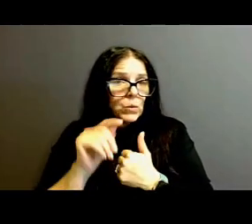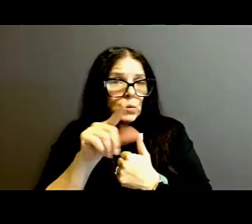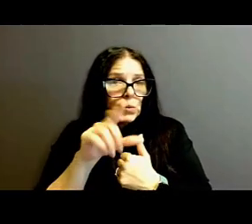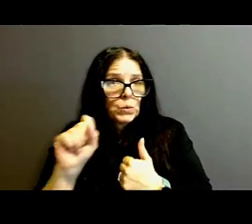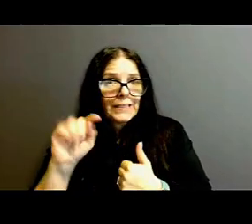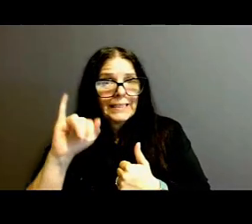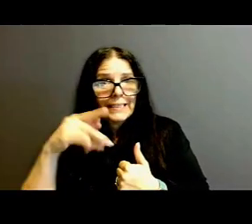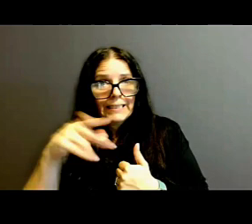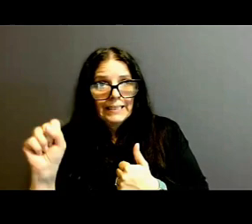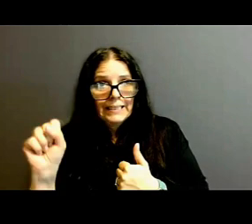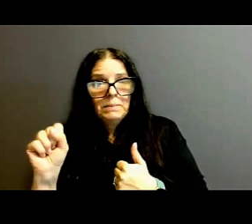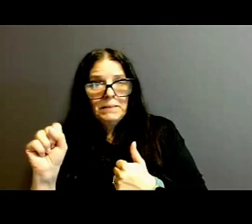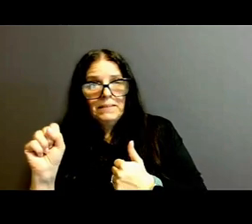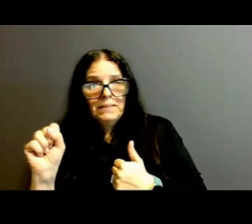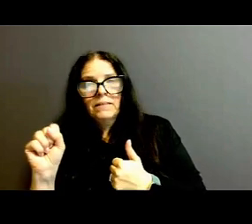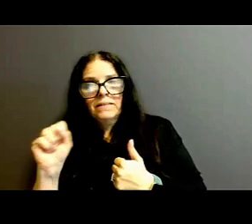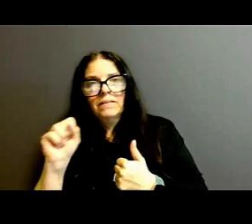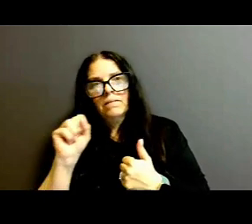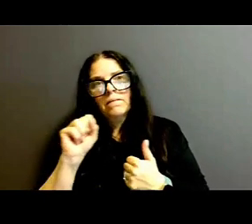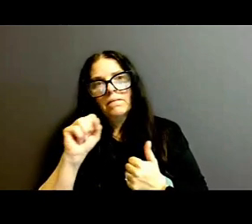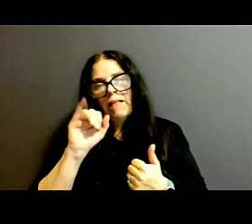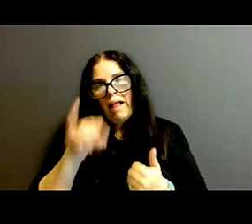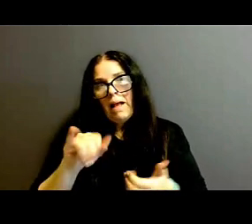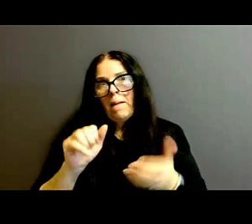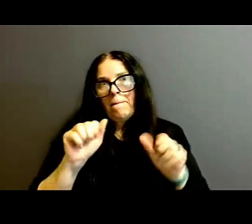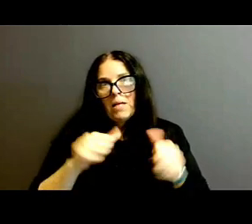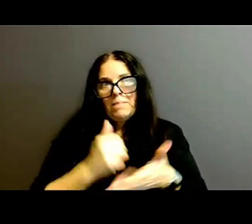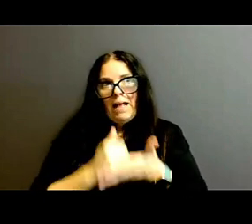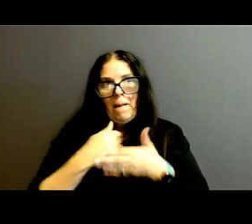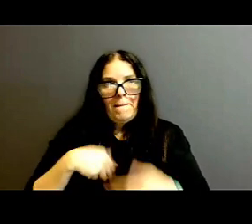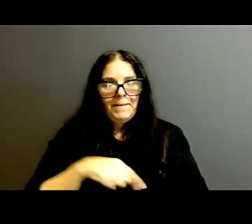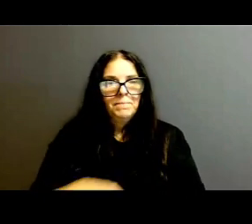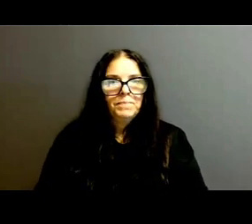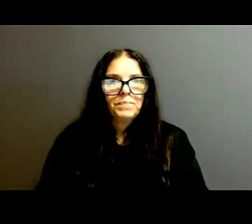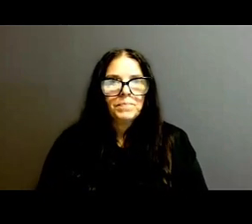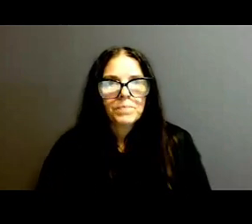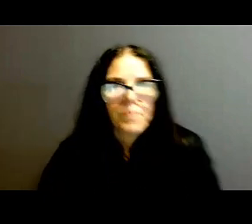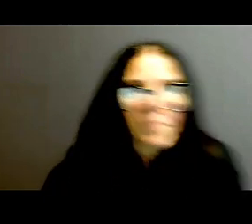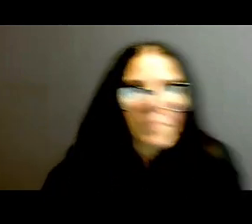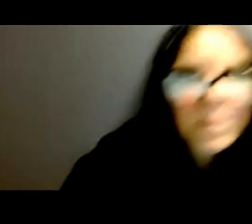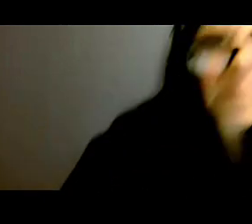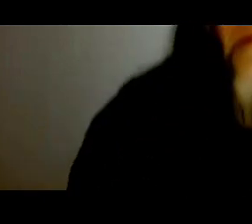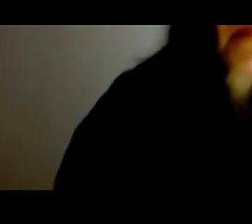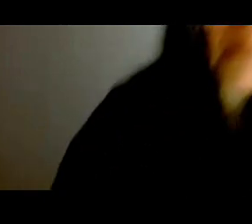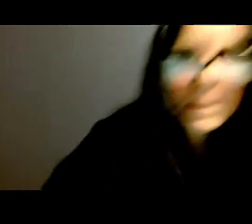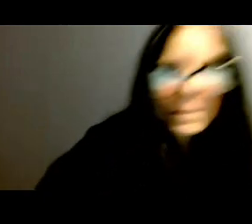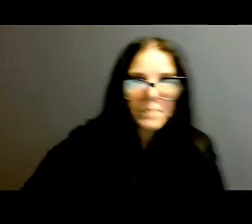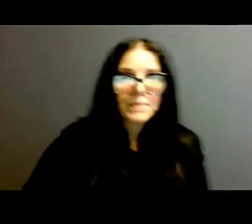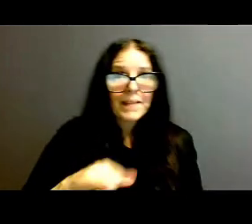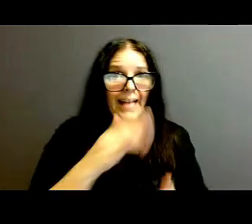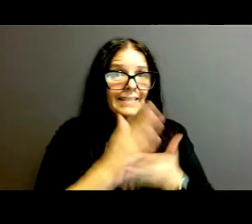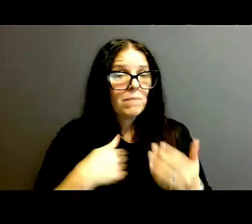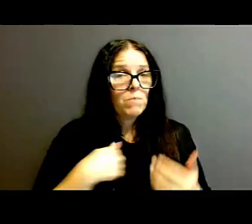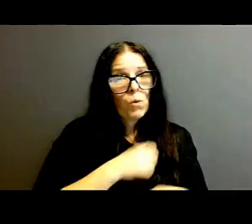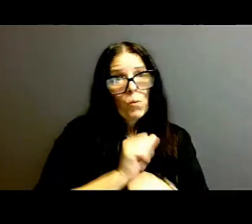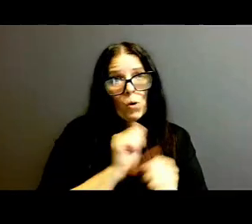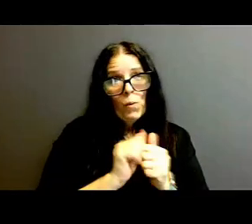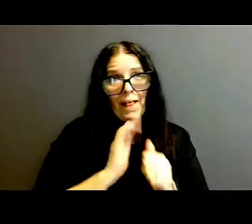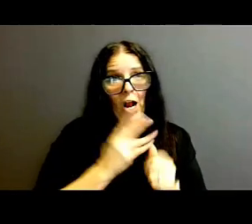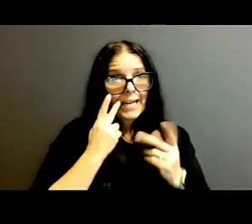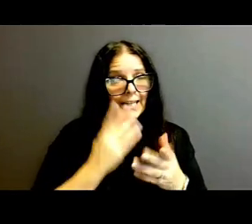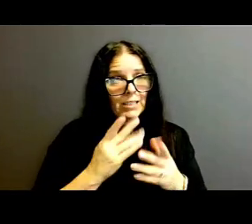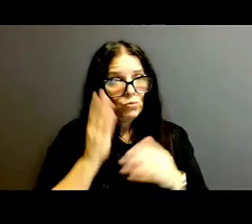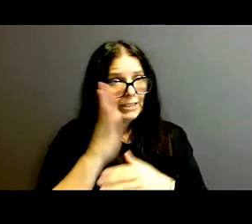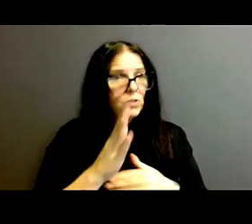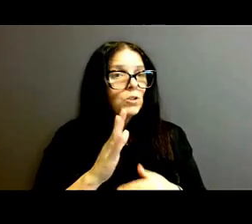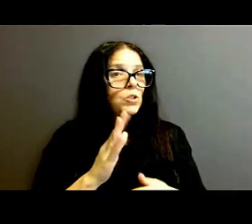and resources that may be useful to others. So those are some of the things we're asking our guest presenters. And without further ado,